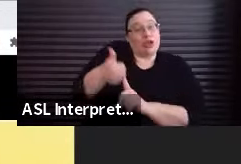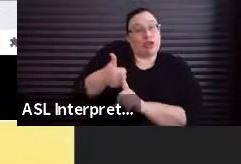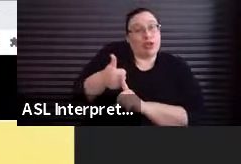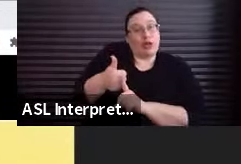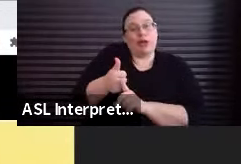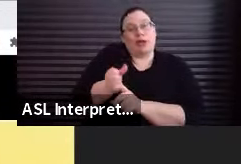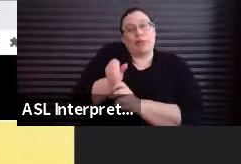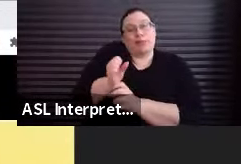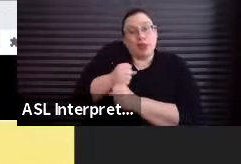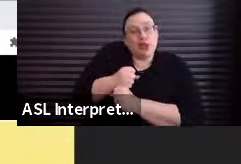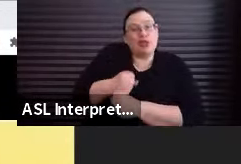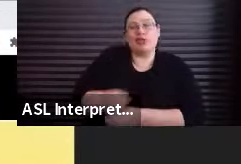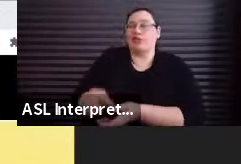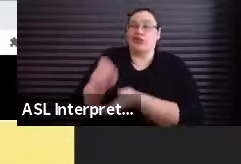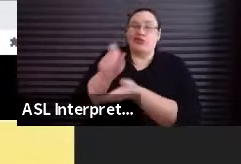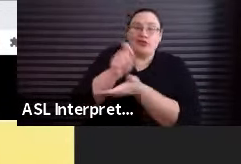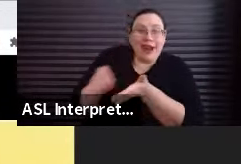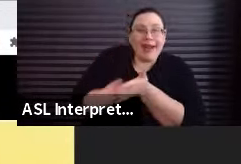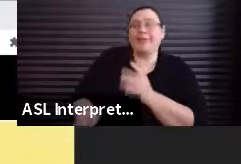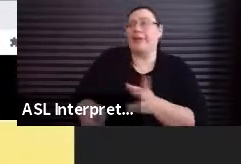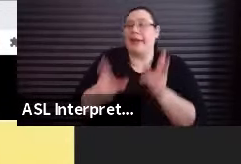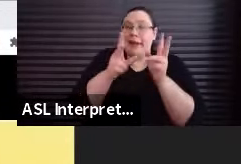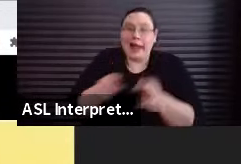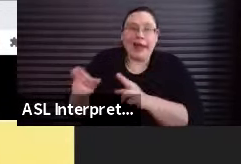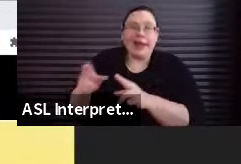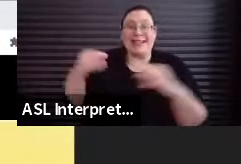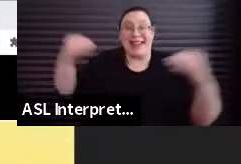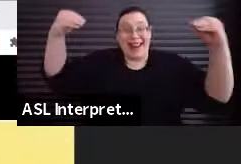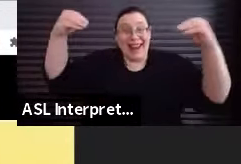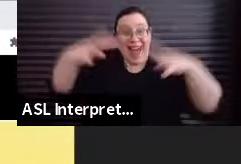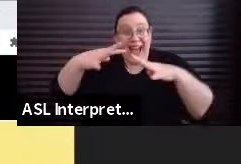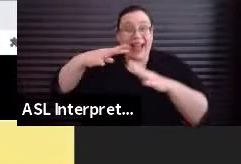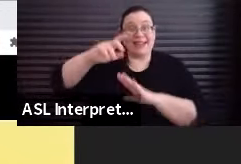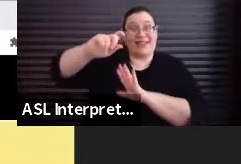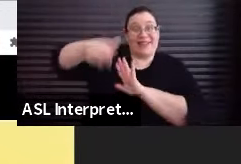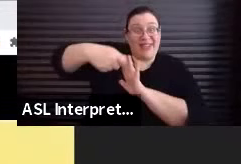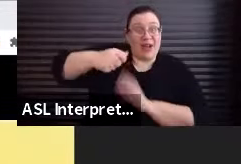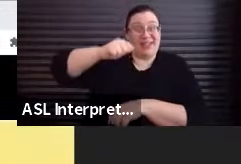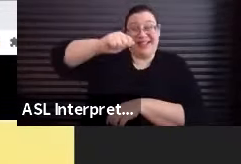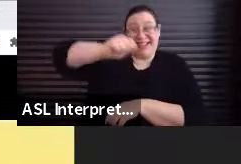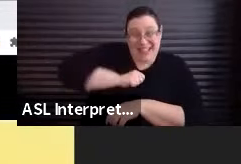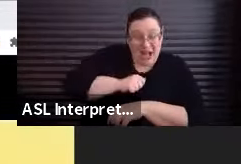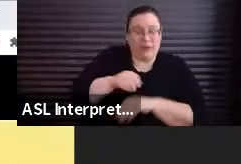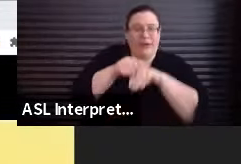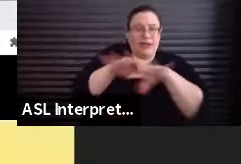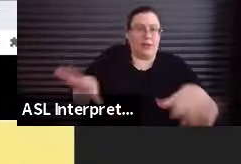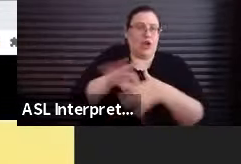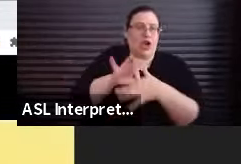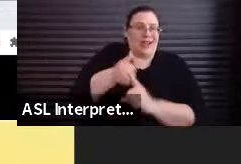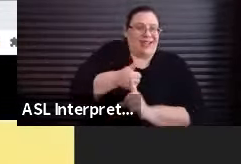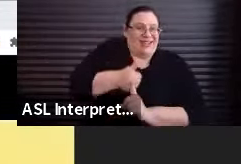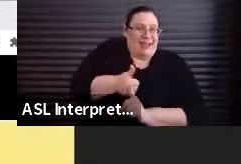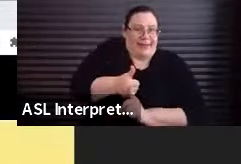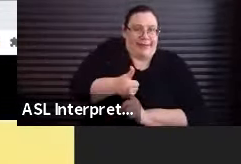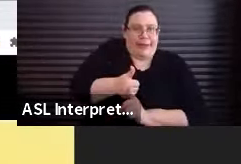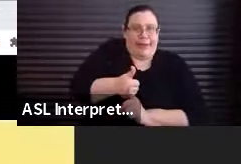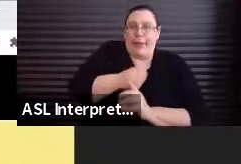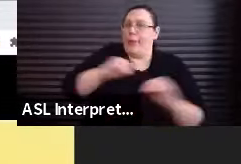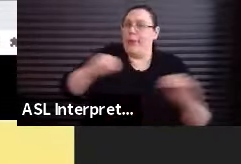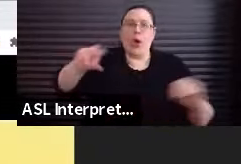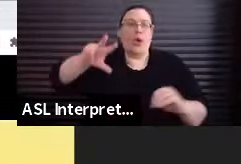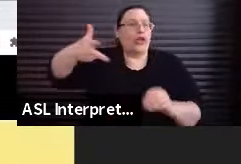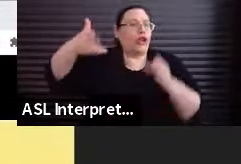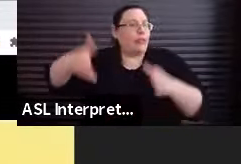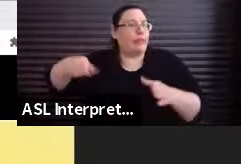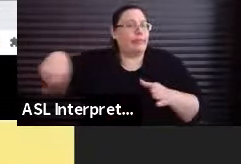produces, writes, edits, lights, films themselves, and distributes the content. There is no third party involved